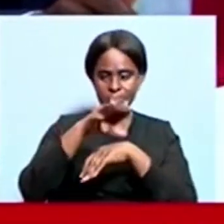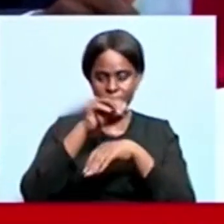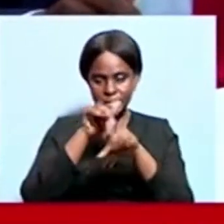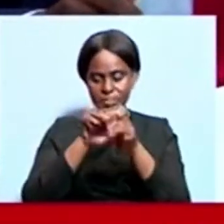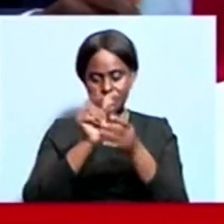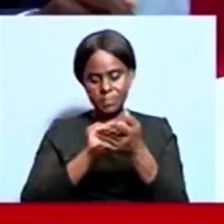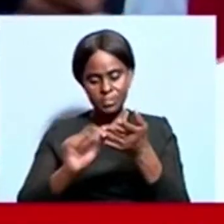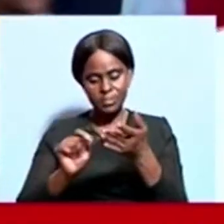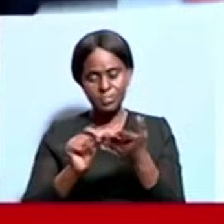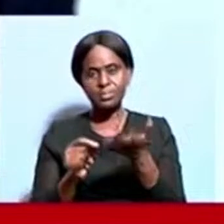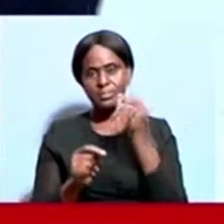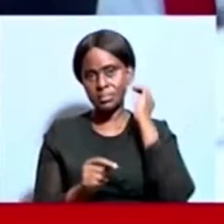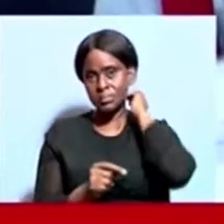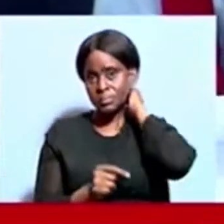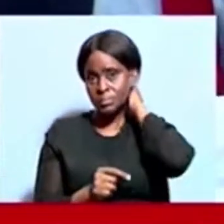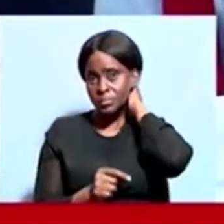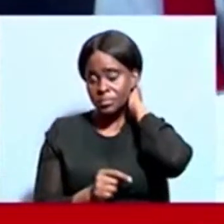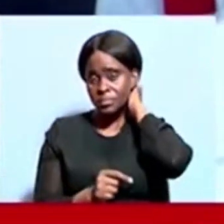writing, because